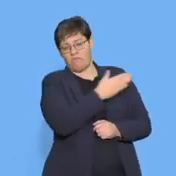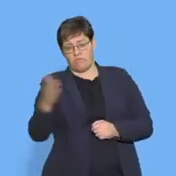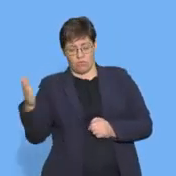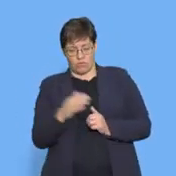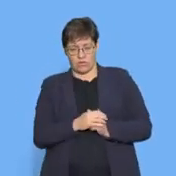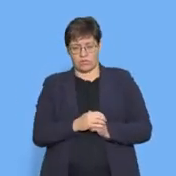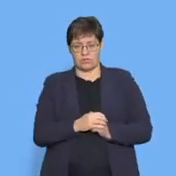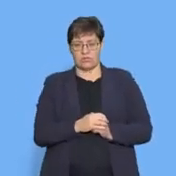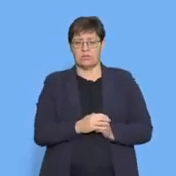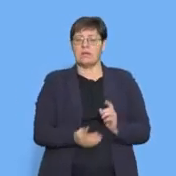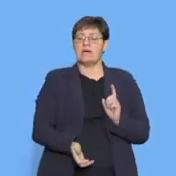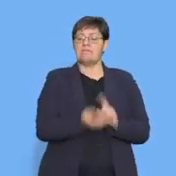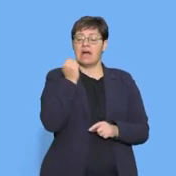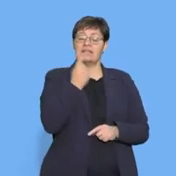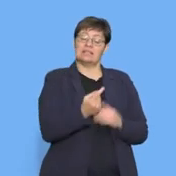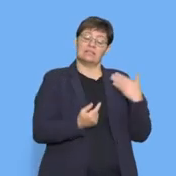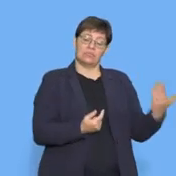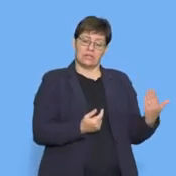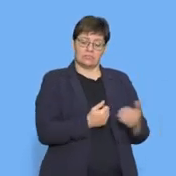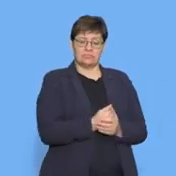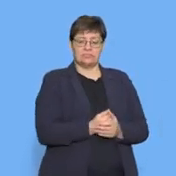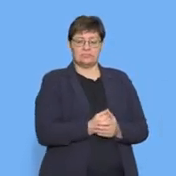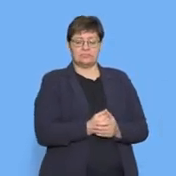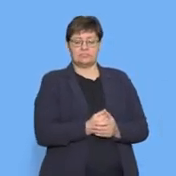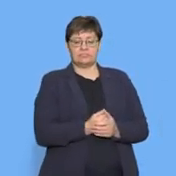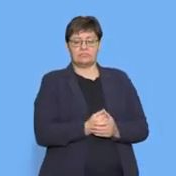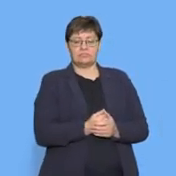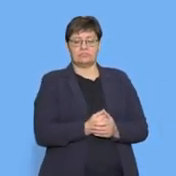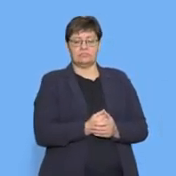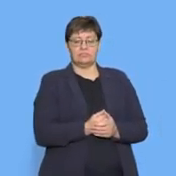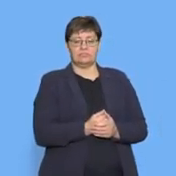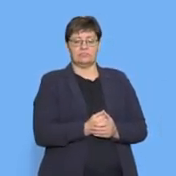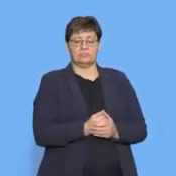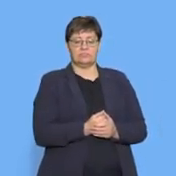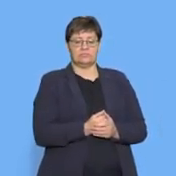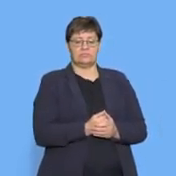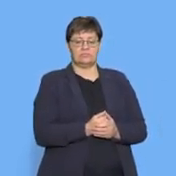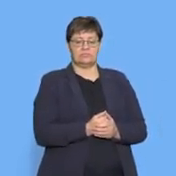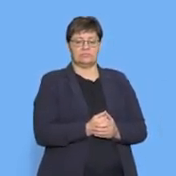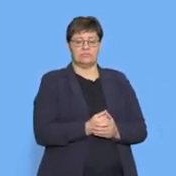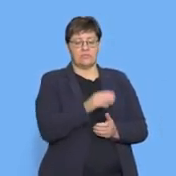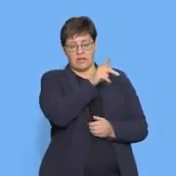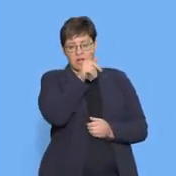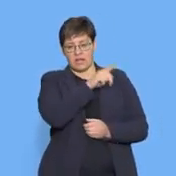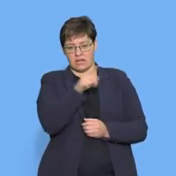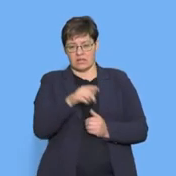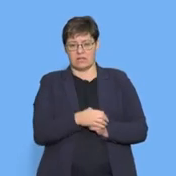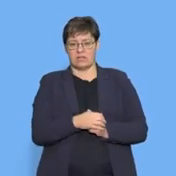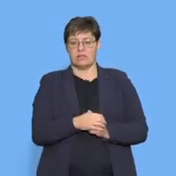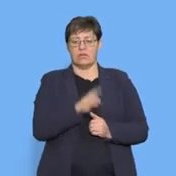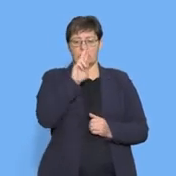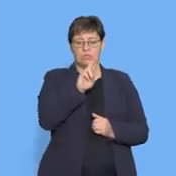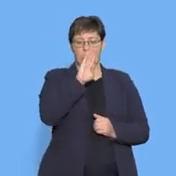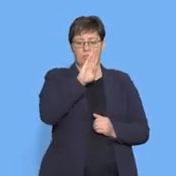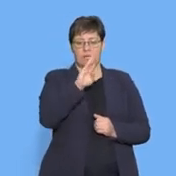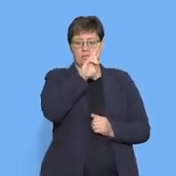whole right-hand side. So let's find the square root of the right-hand side. Okay, so if we find the square root of the right-hand side, we're going to put everything under the square root.